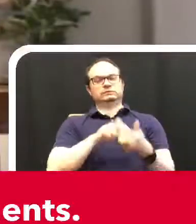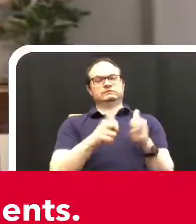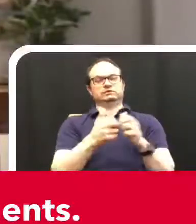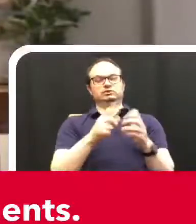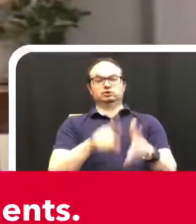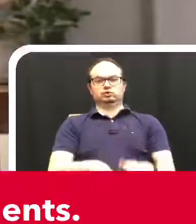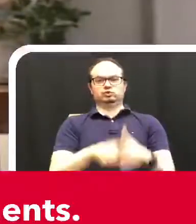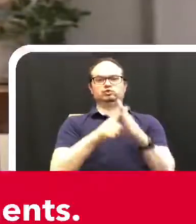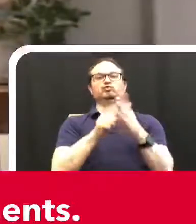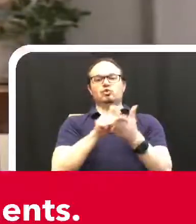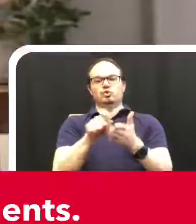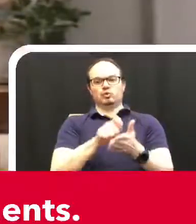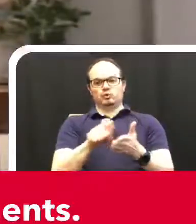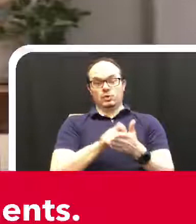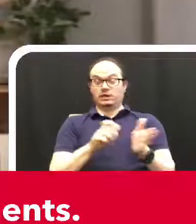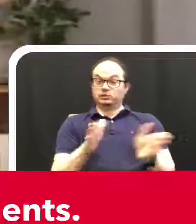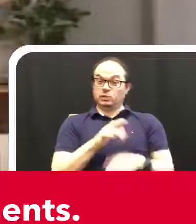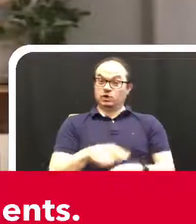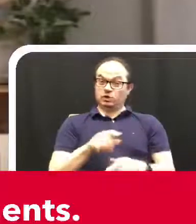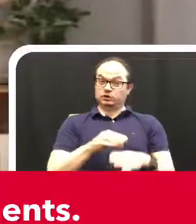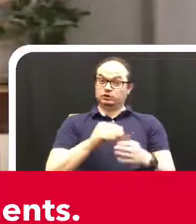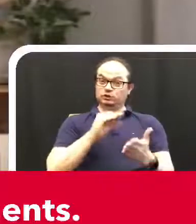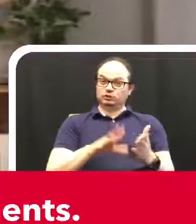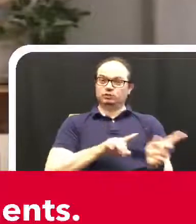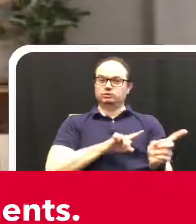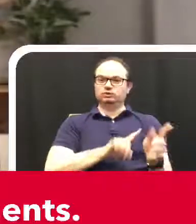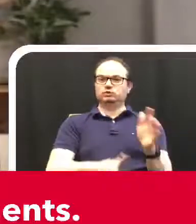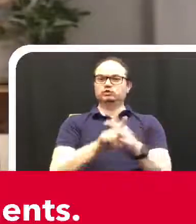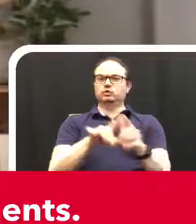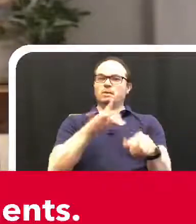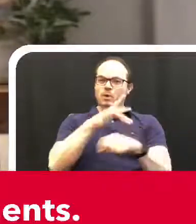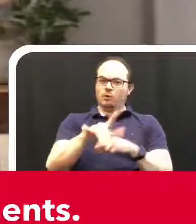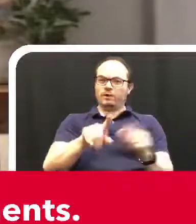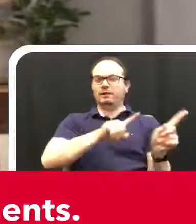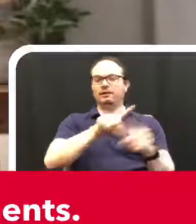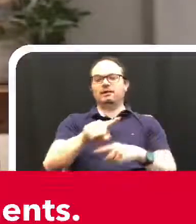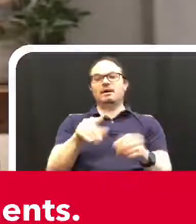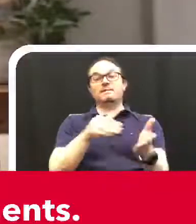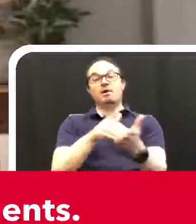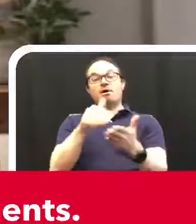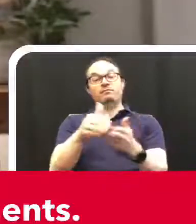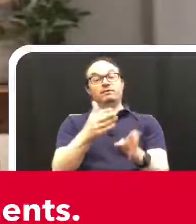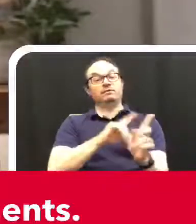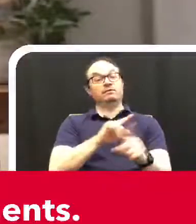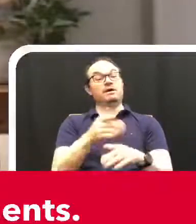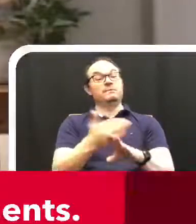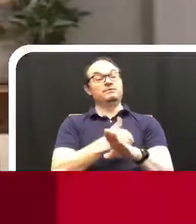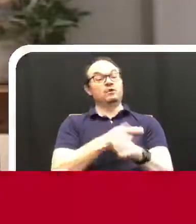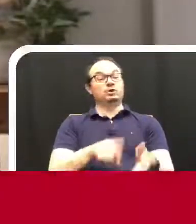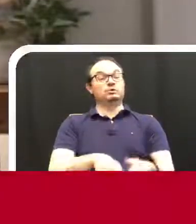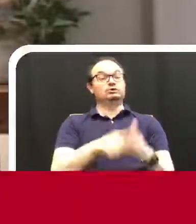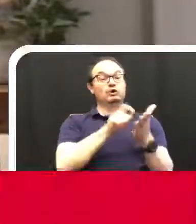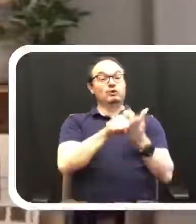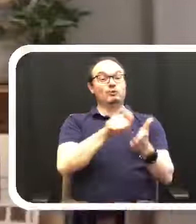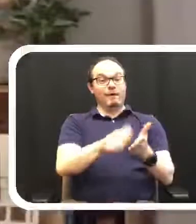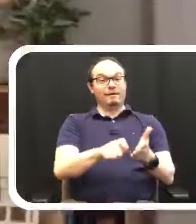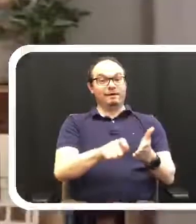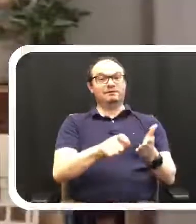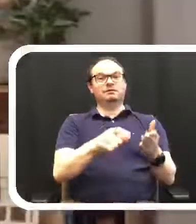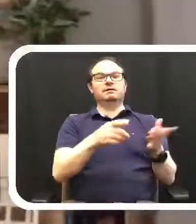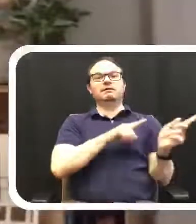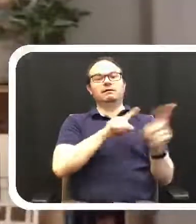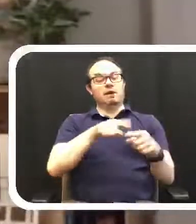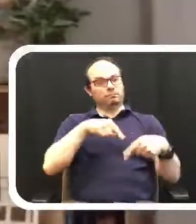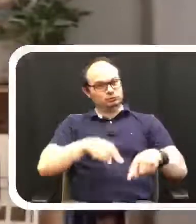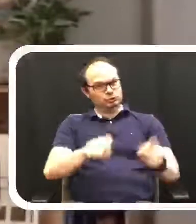so we encourage students to come early and come often. Come before you started writing, come to make sure that you're on the right track once